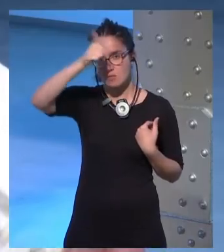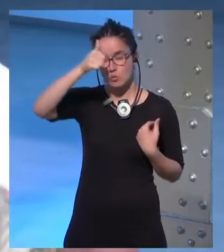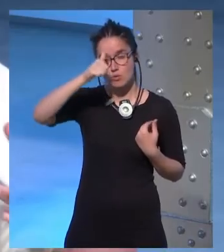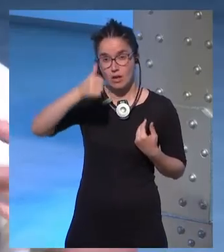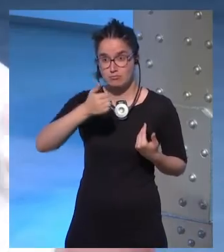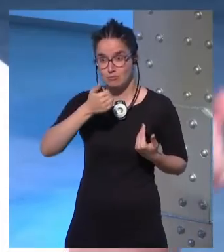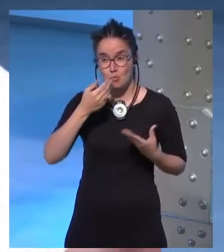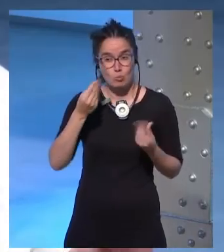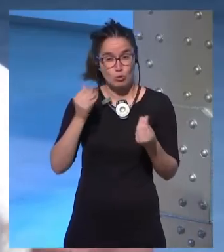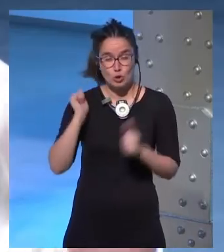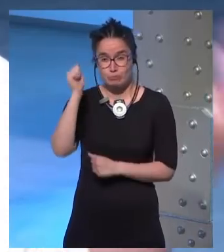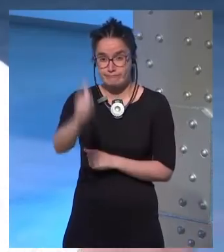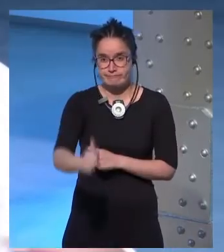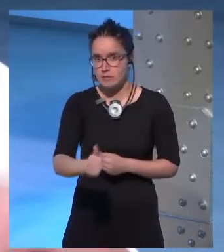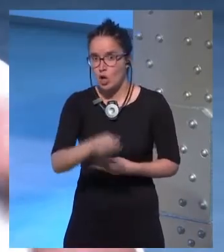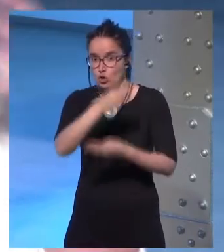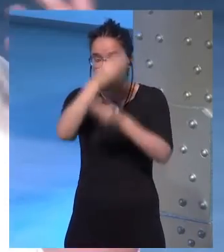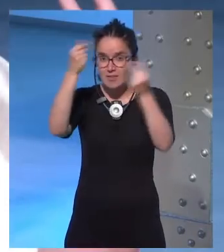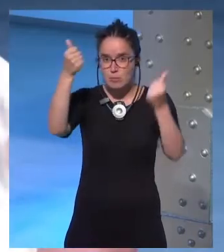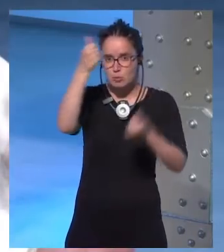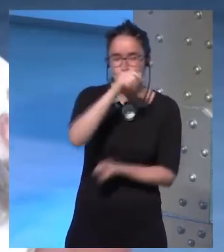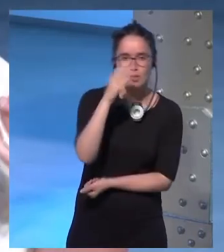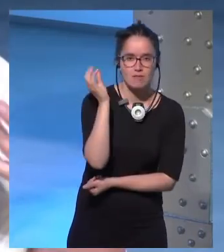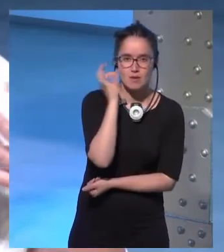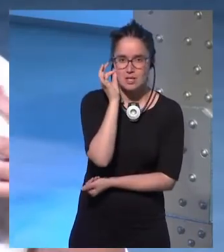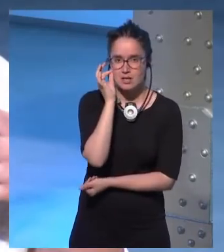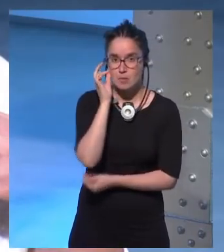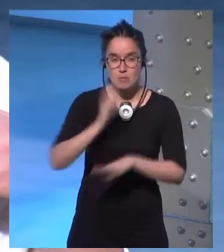fantasies that are very similar, of power and